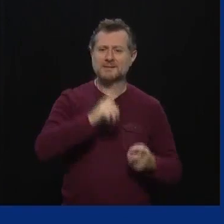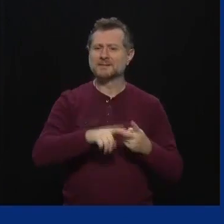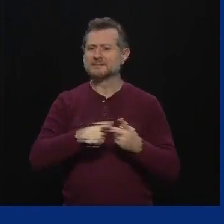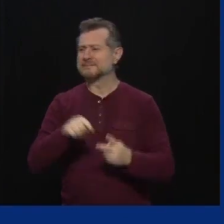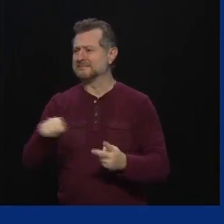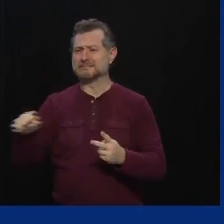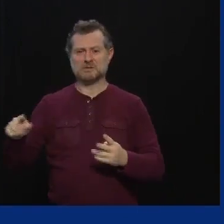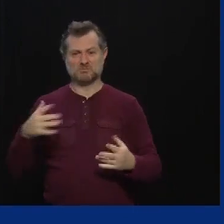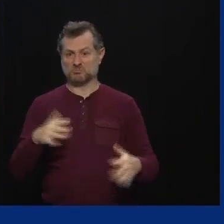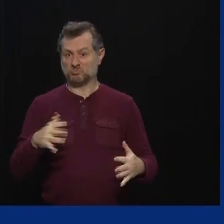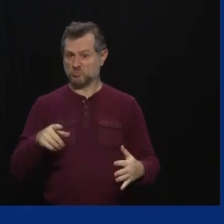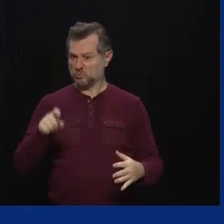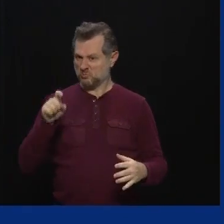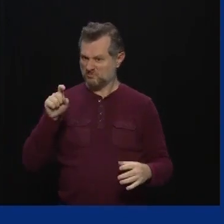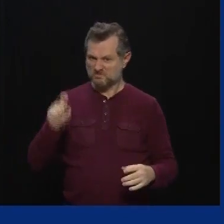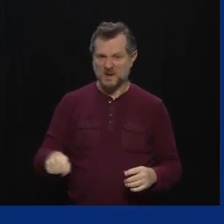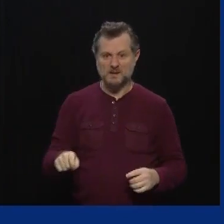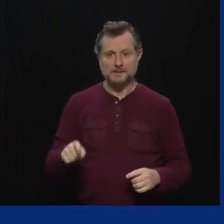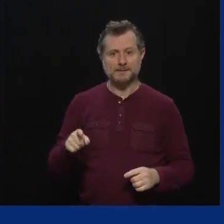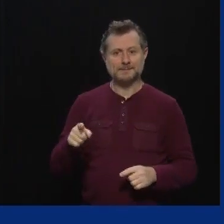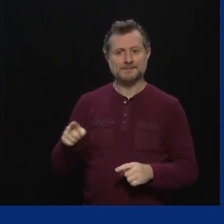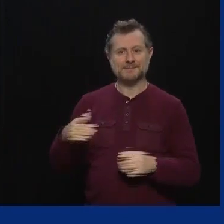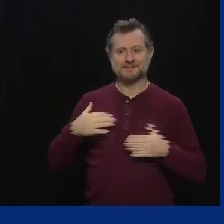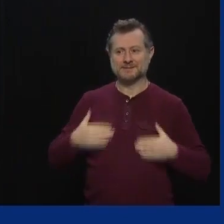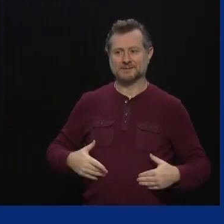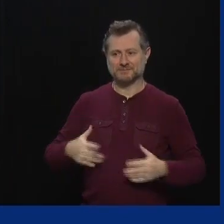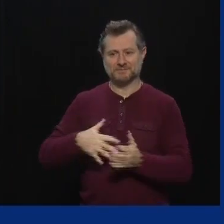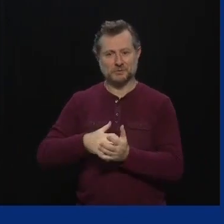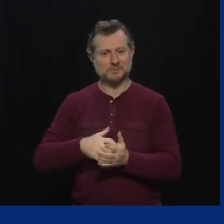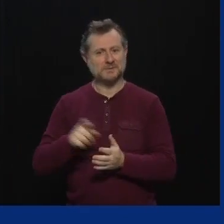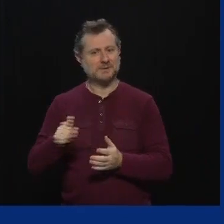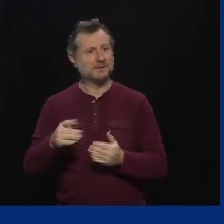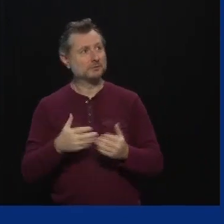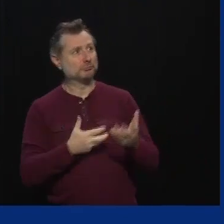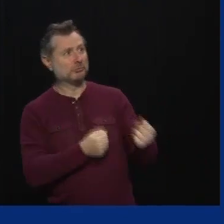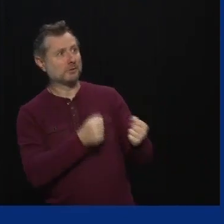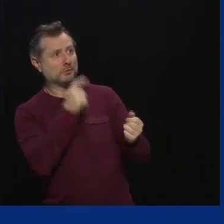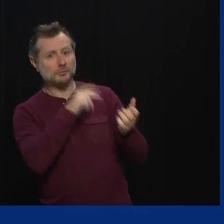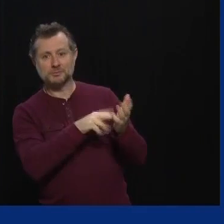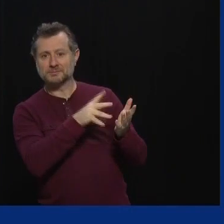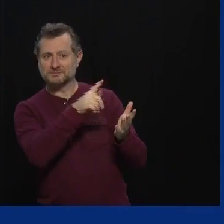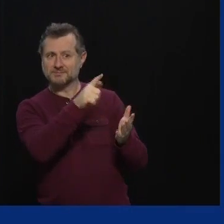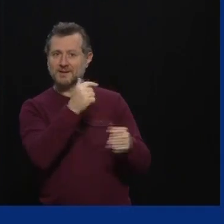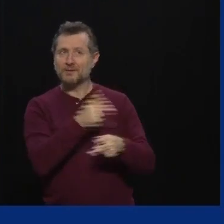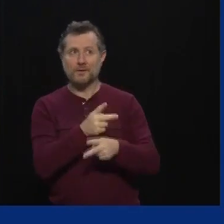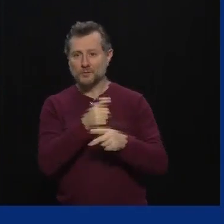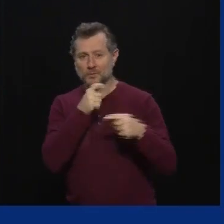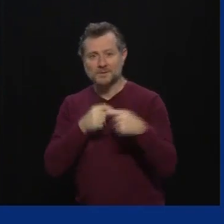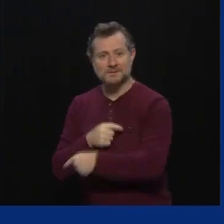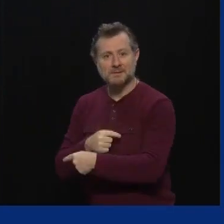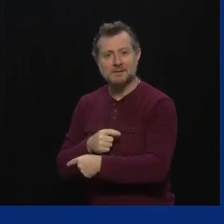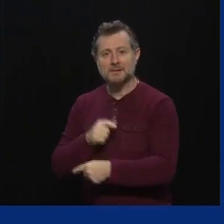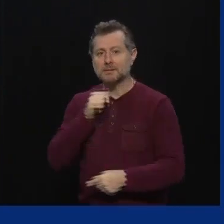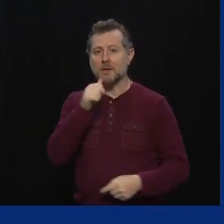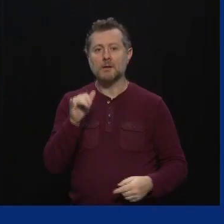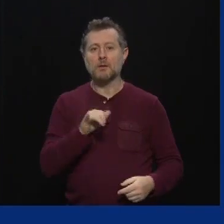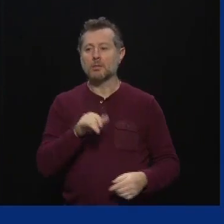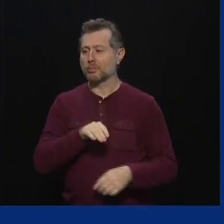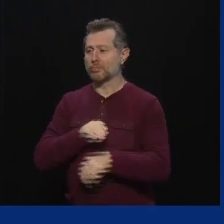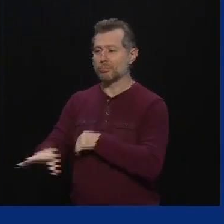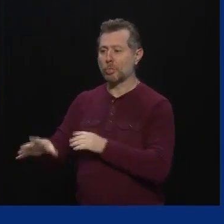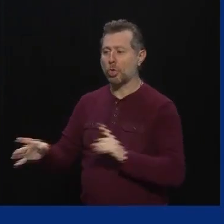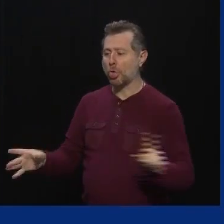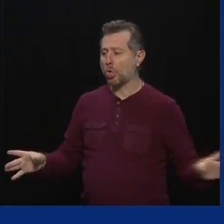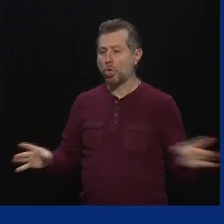vulnerable physical state. They need to know that the person taking care of them will not pass on this deadly virus to them or